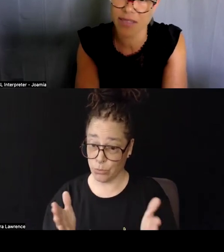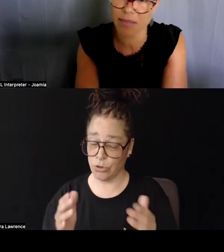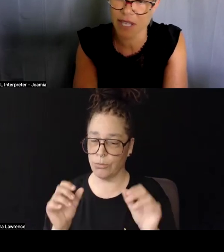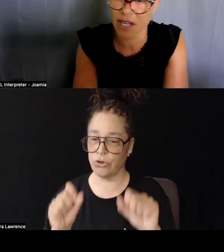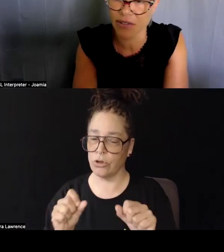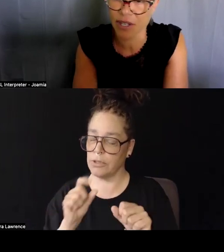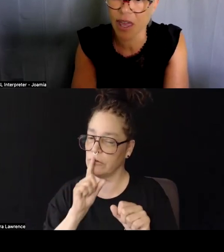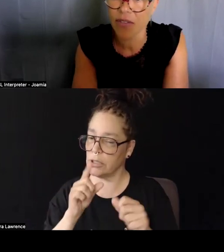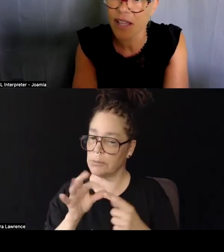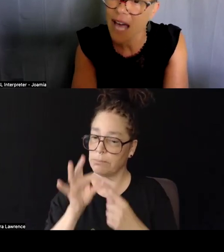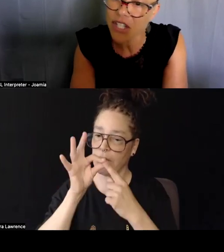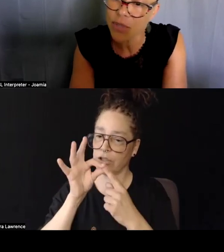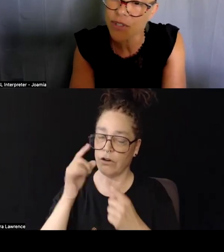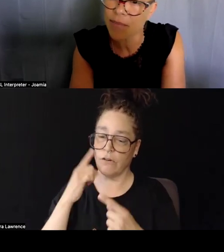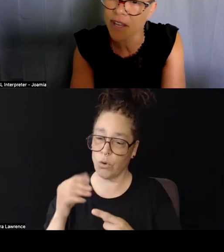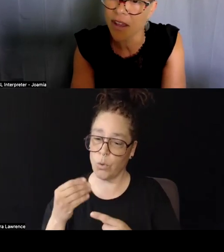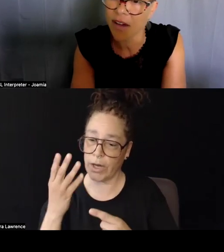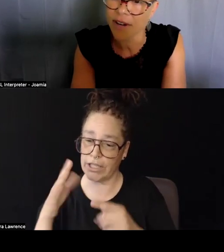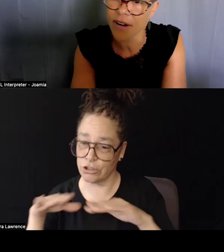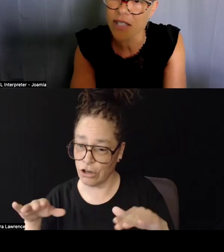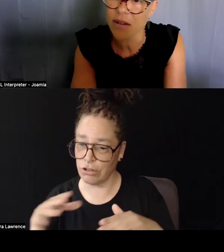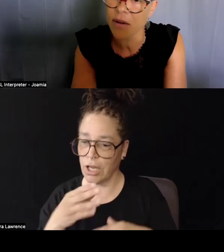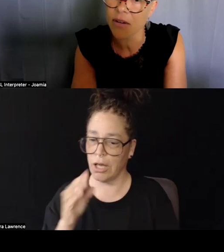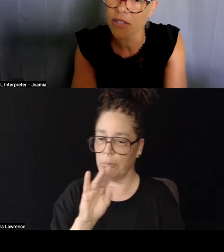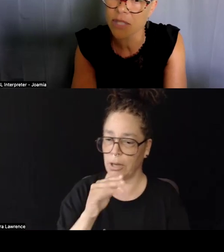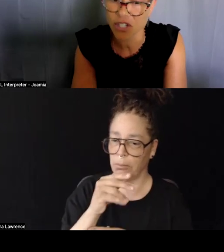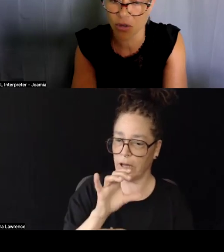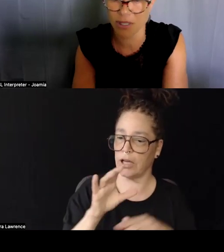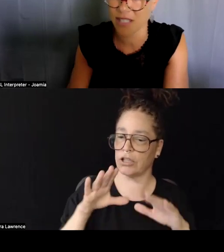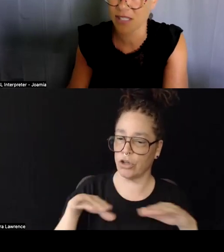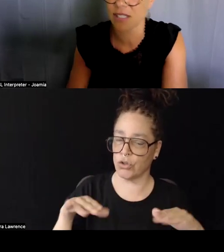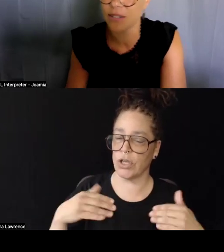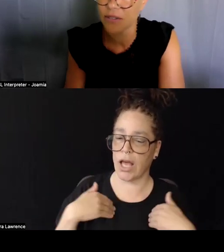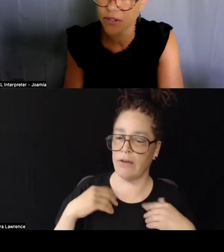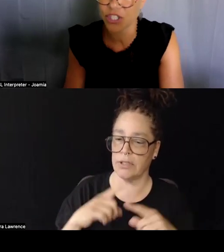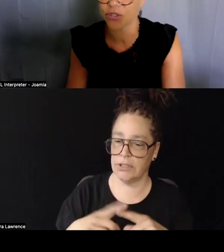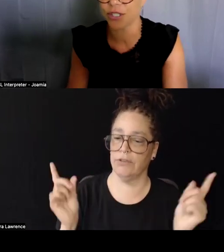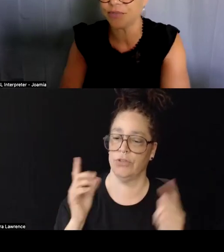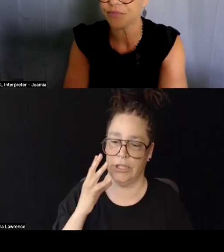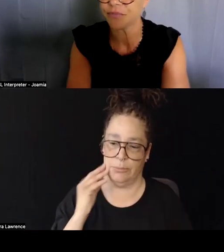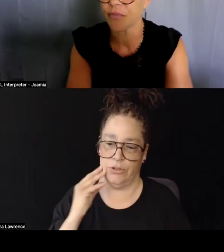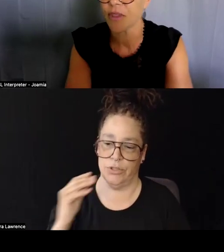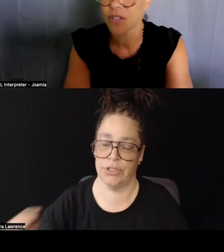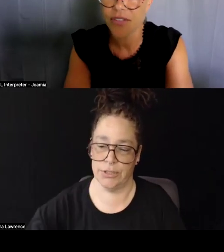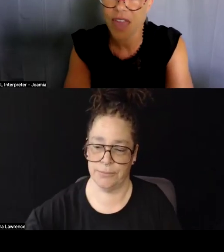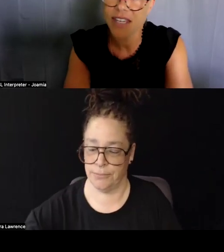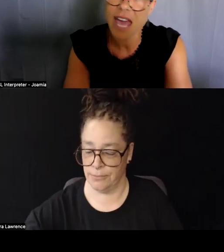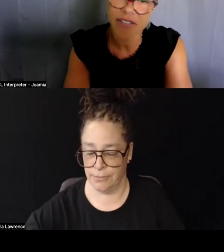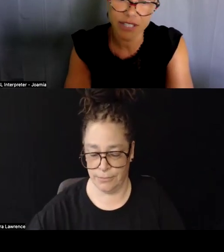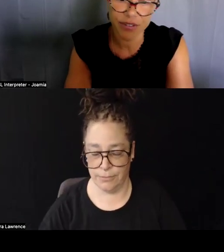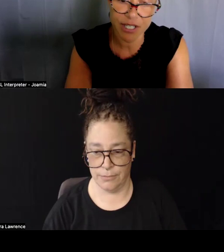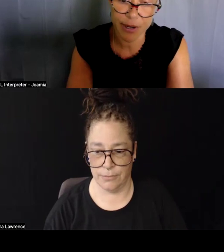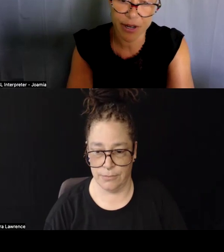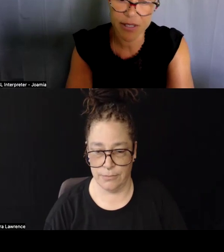always seen themselves. The classrooms can be a very special place for children so that they can